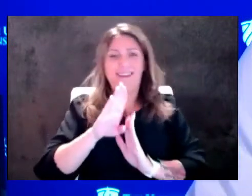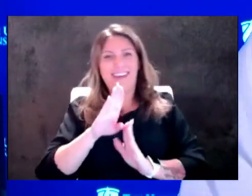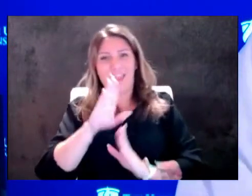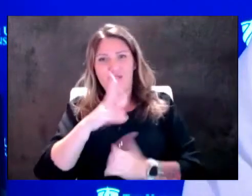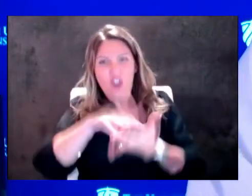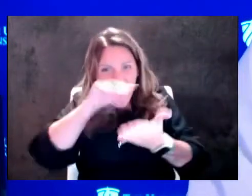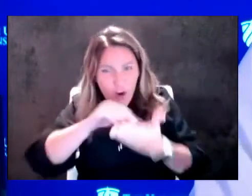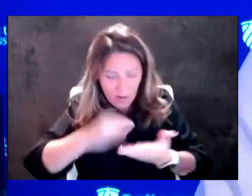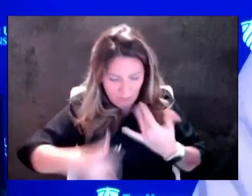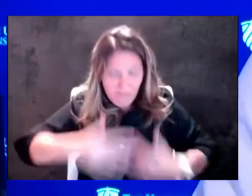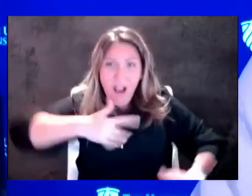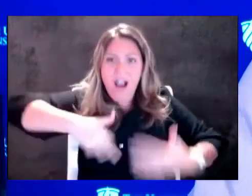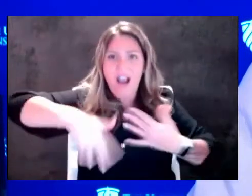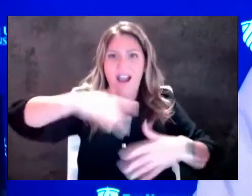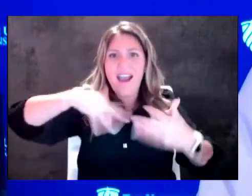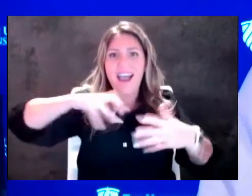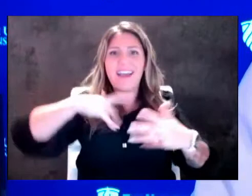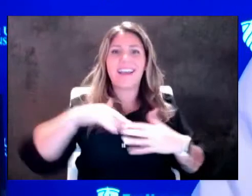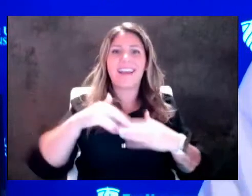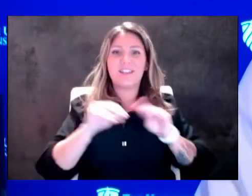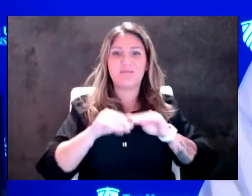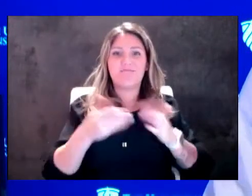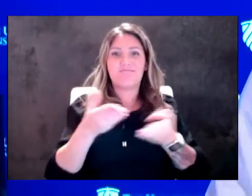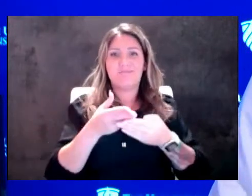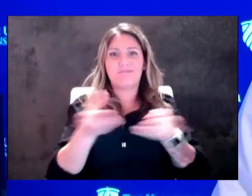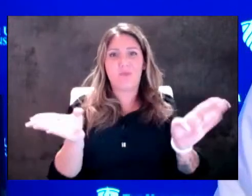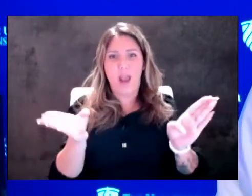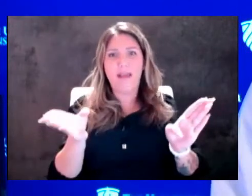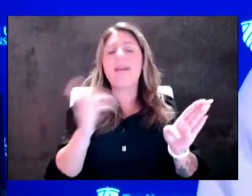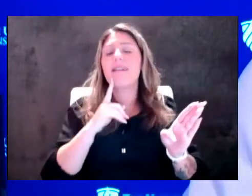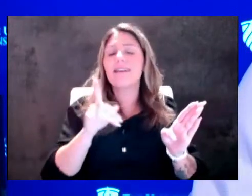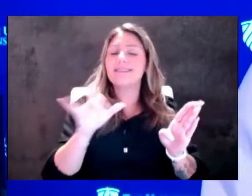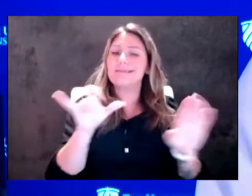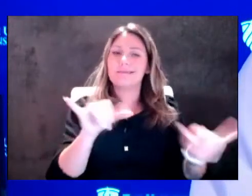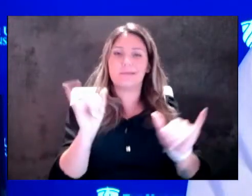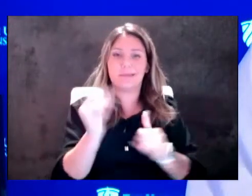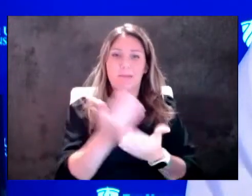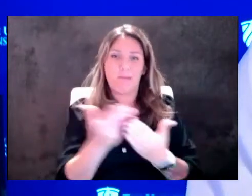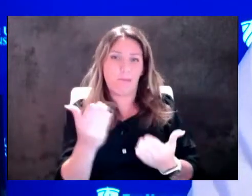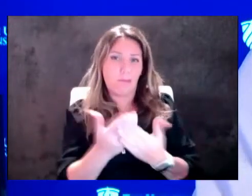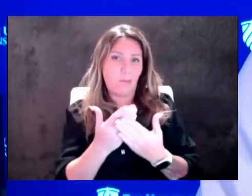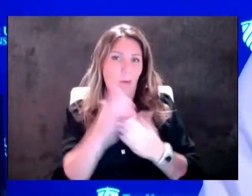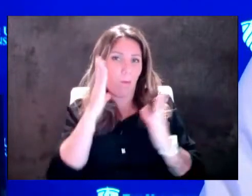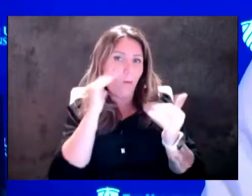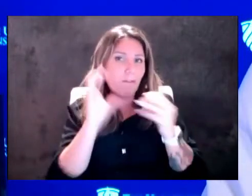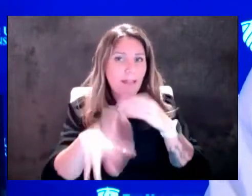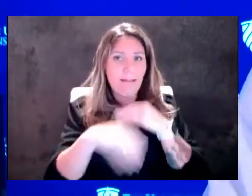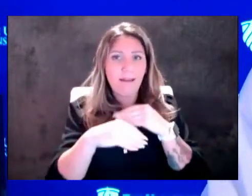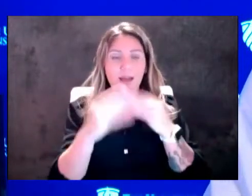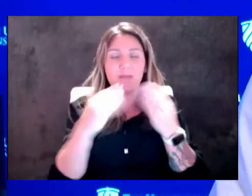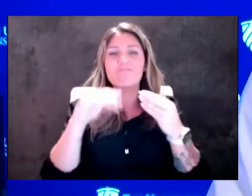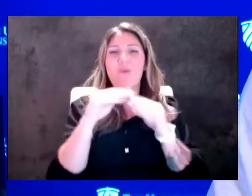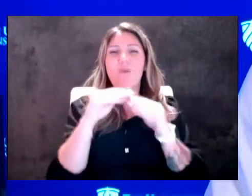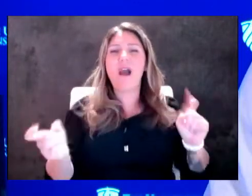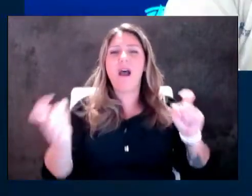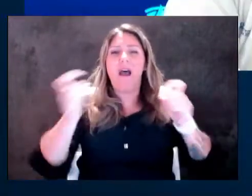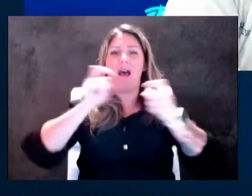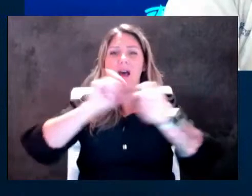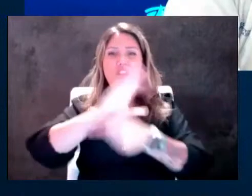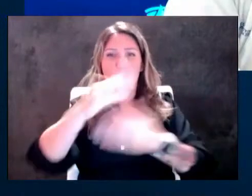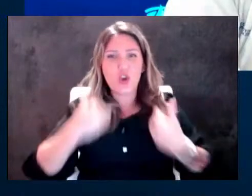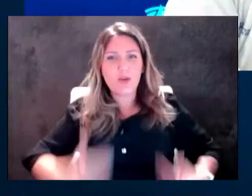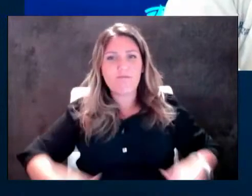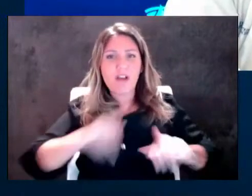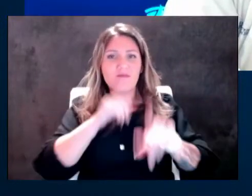regimens being spread out. This will be the same thing, and so hopefully that will add to more evolution of that immune response as well. Yeah, that's